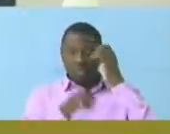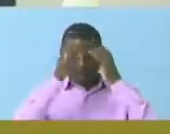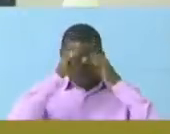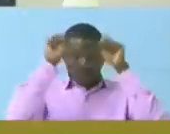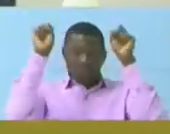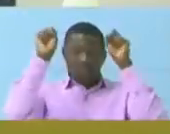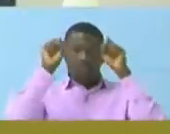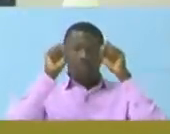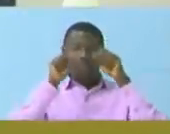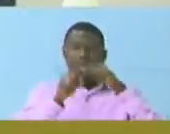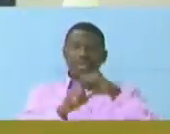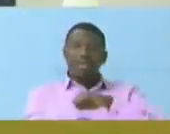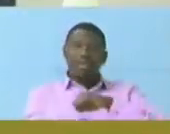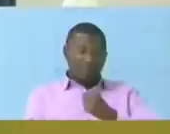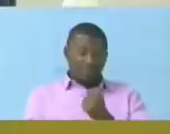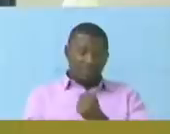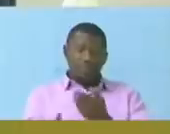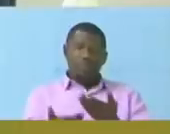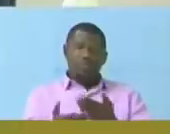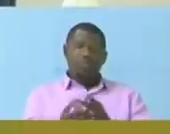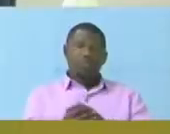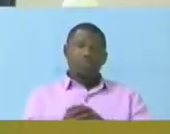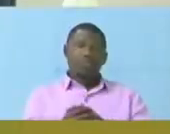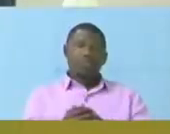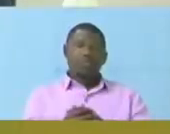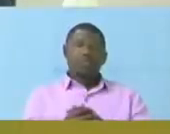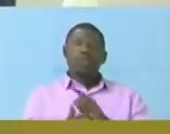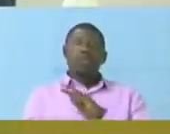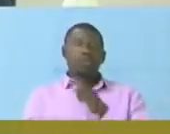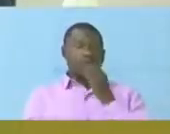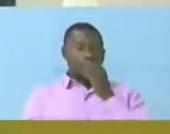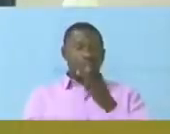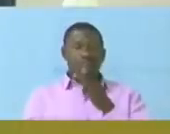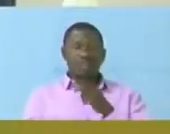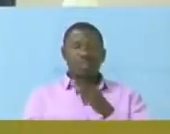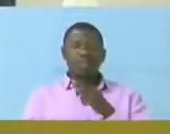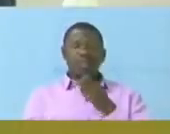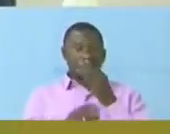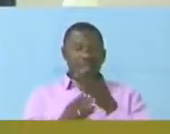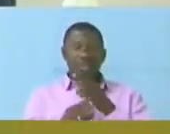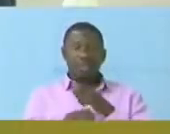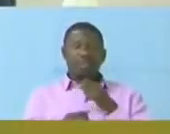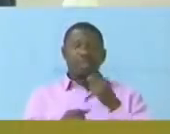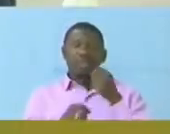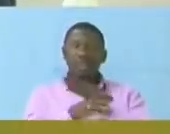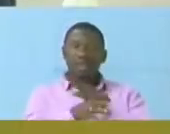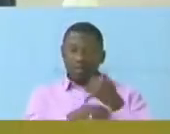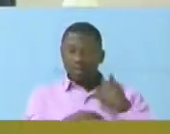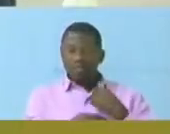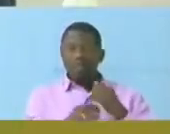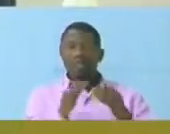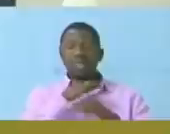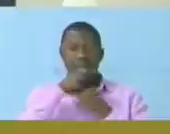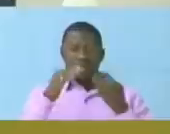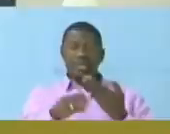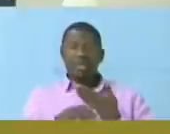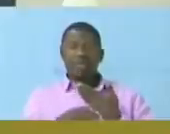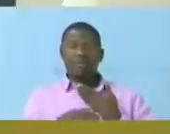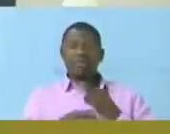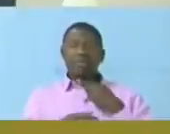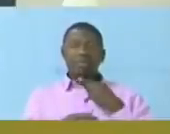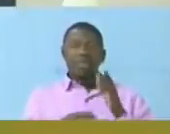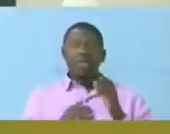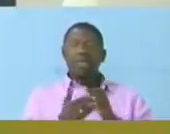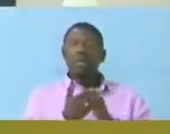No, I said I knew that these Ghanaians were killed, and you went further to ask me whether I know the Ghanaian dinner. I said